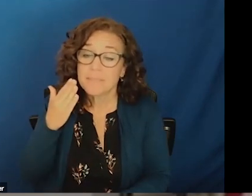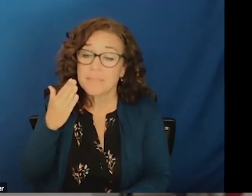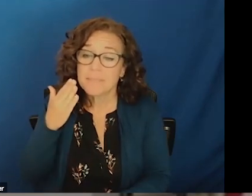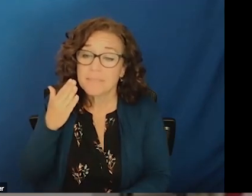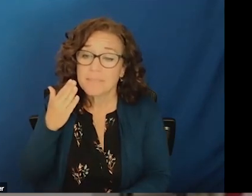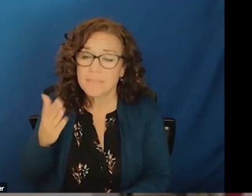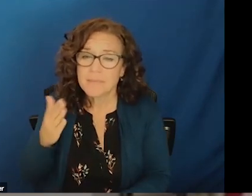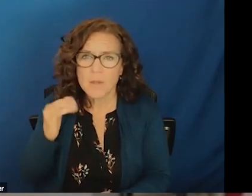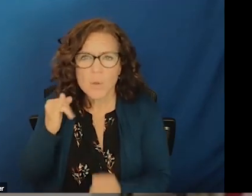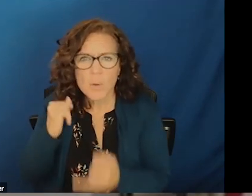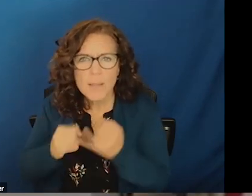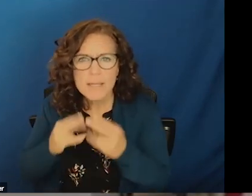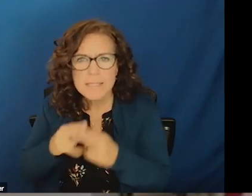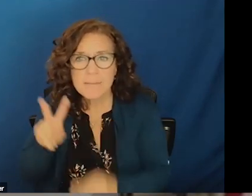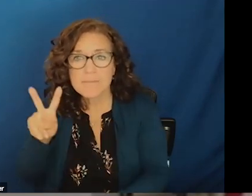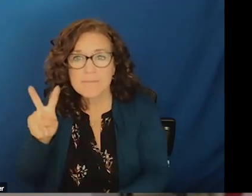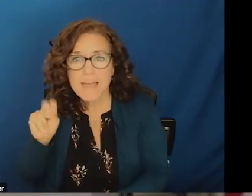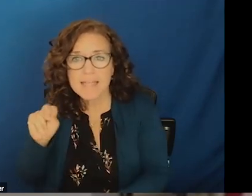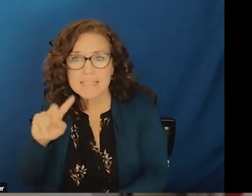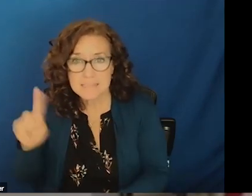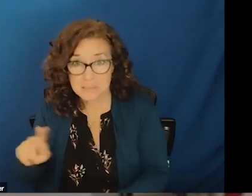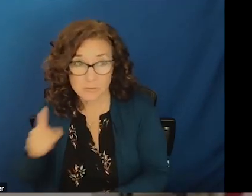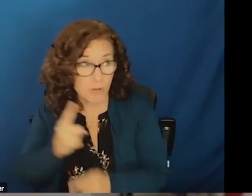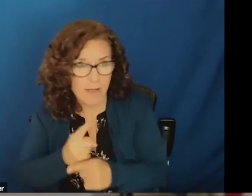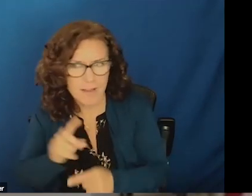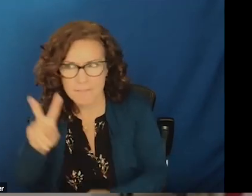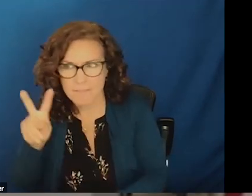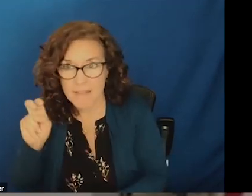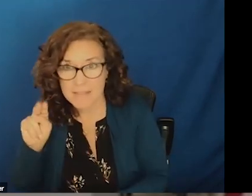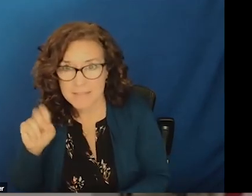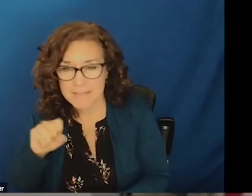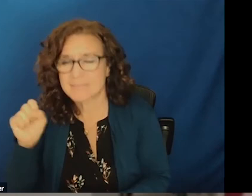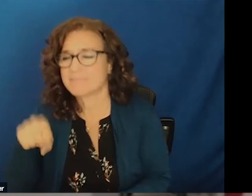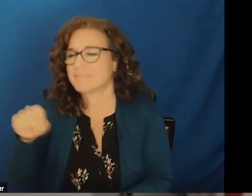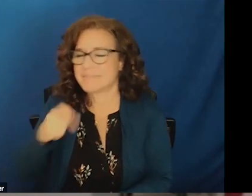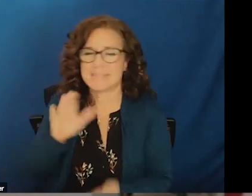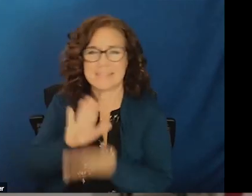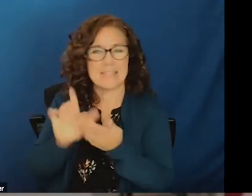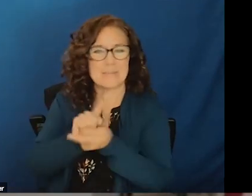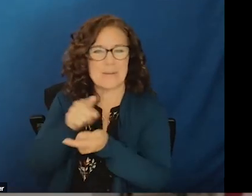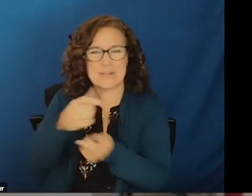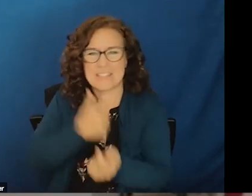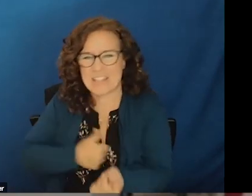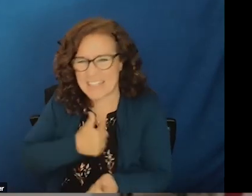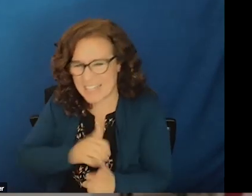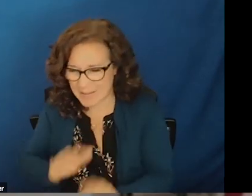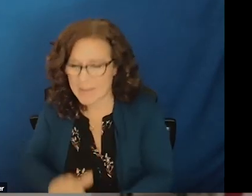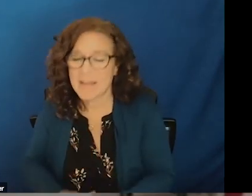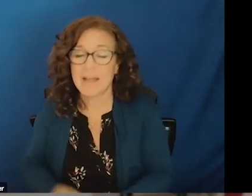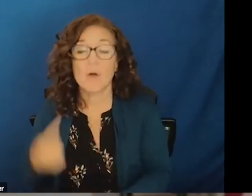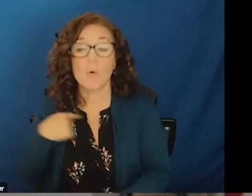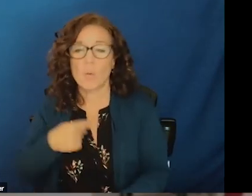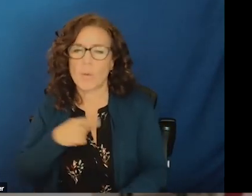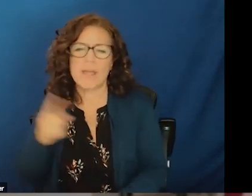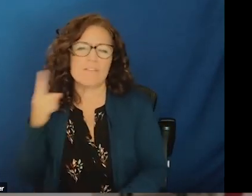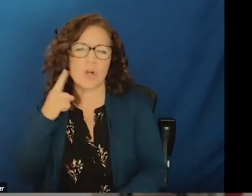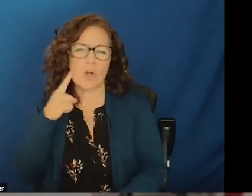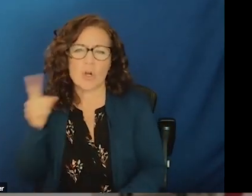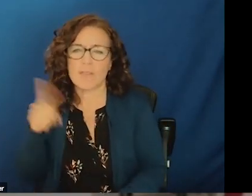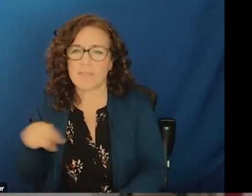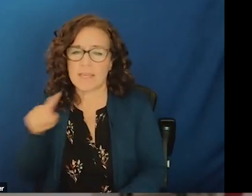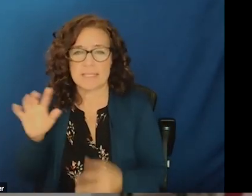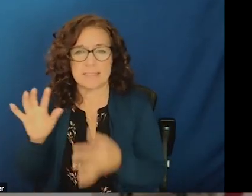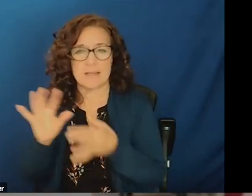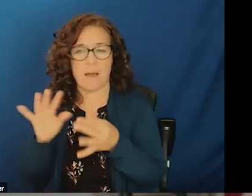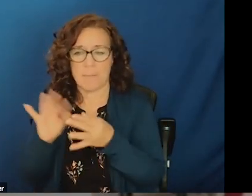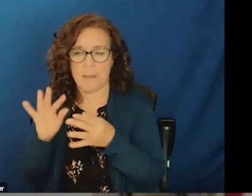Vince? Yes, Vince, ma'am. okay. Nice to meet you, sorry. You know, we've heard these comments over and over, and so I'm not sure